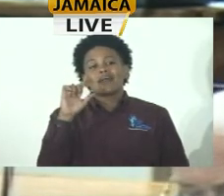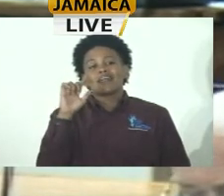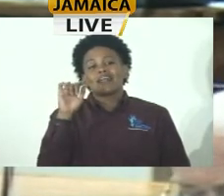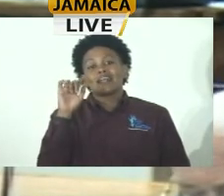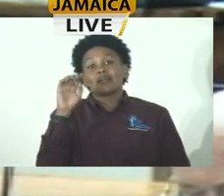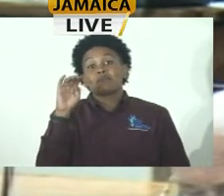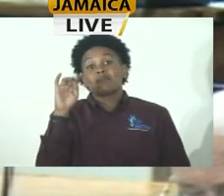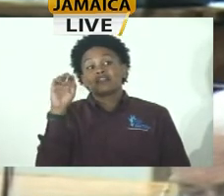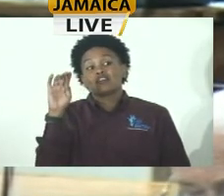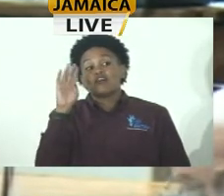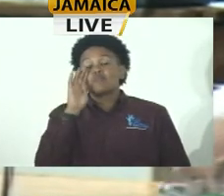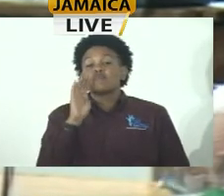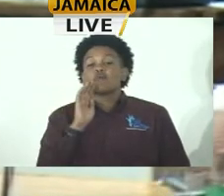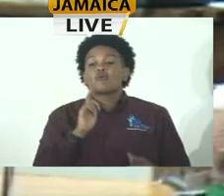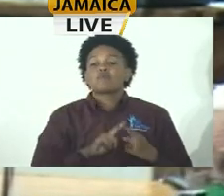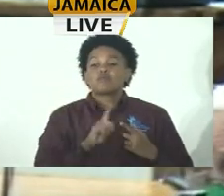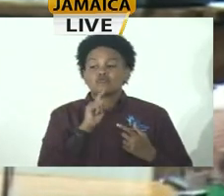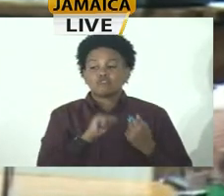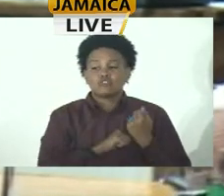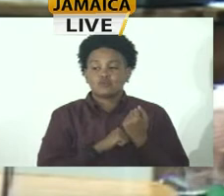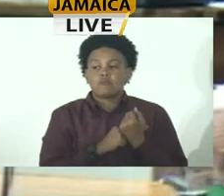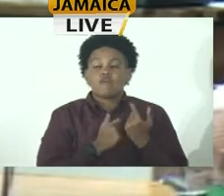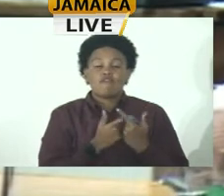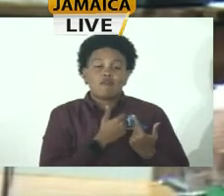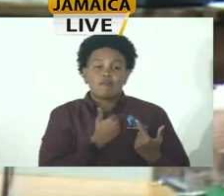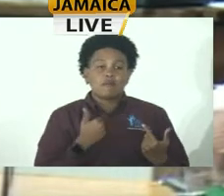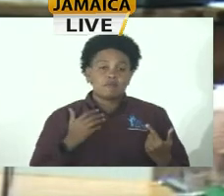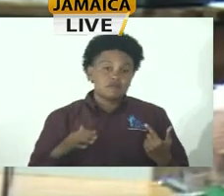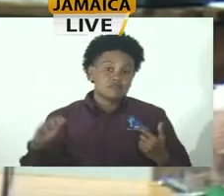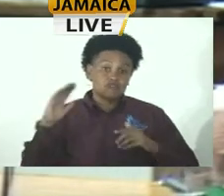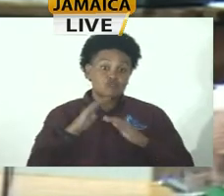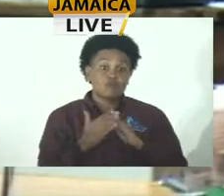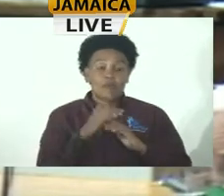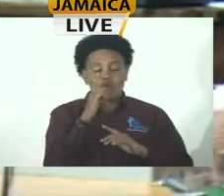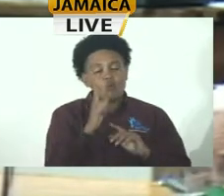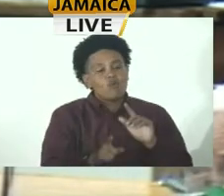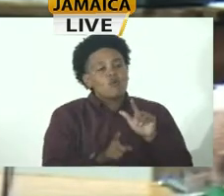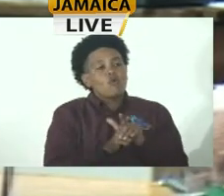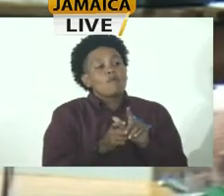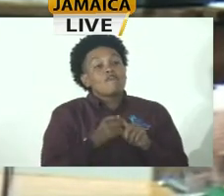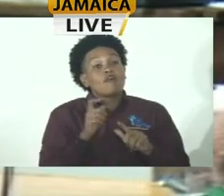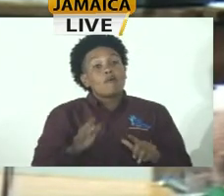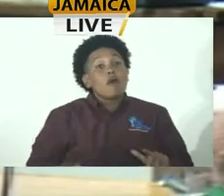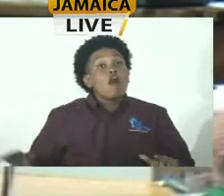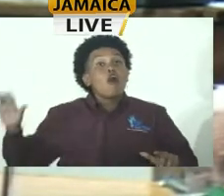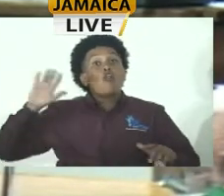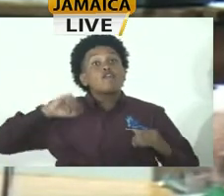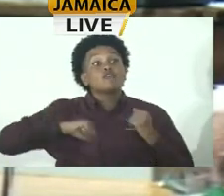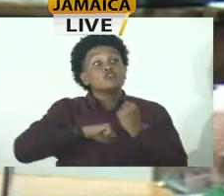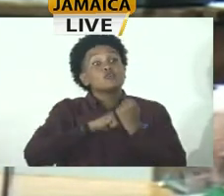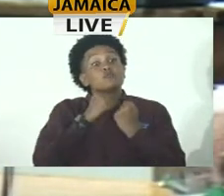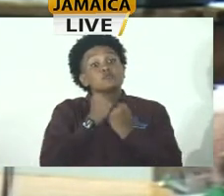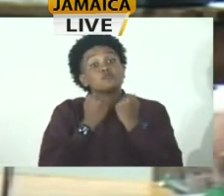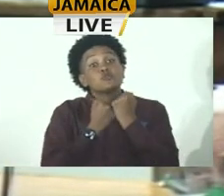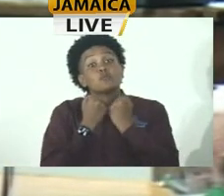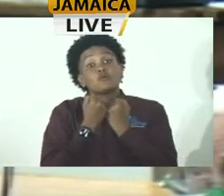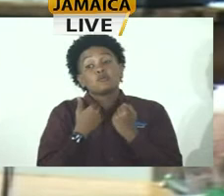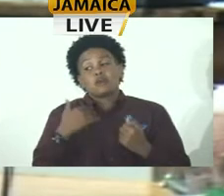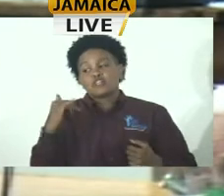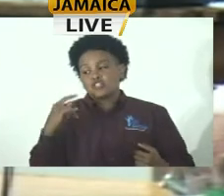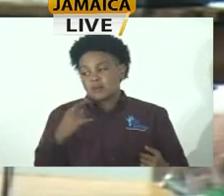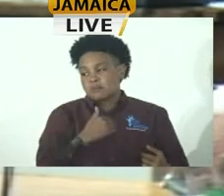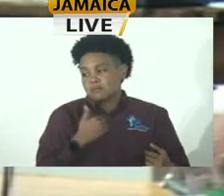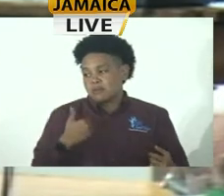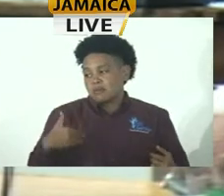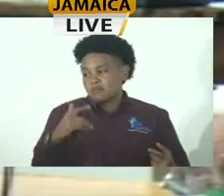well as the unprecedented support from colleagues across the country who came in from all over my jlp colleagues and